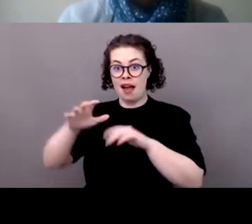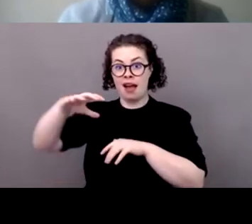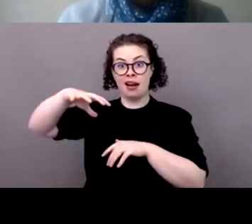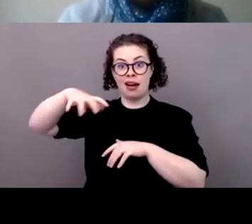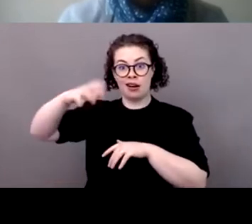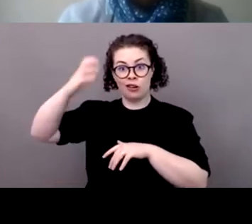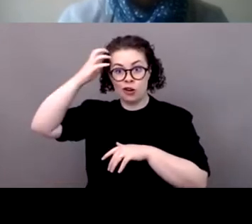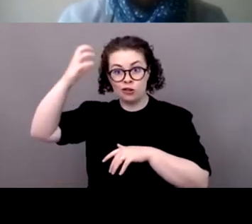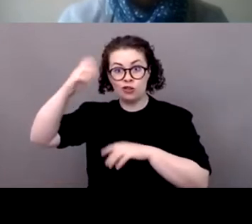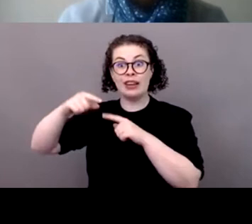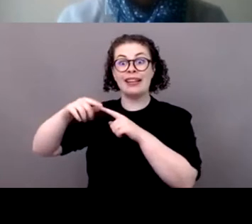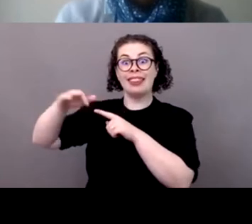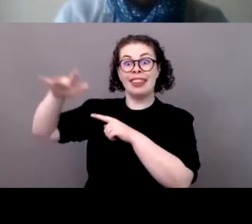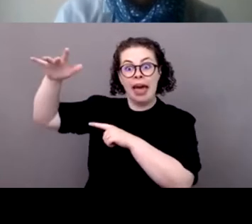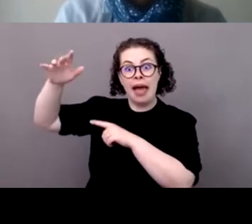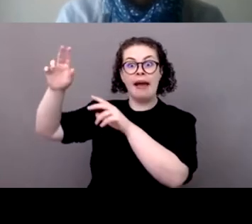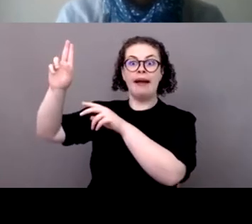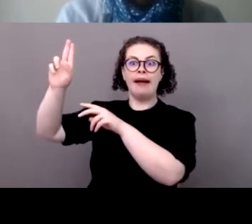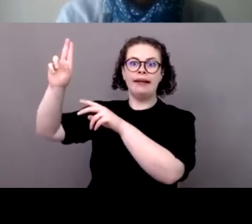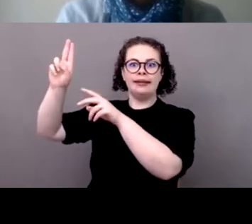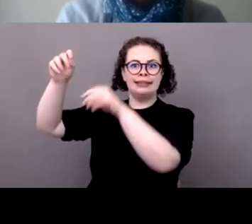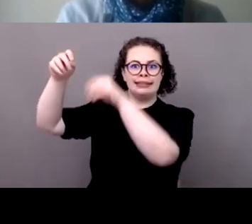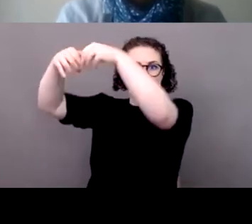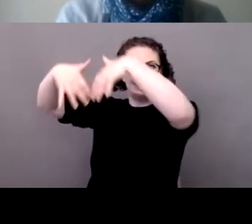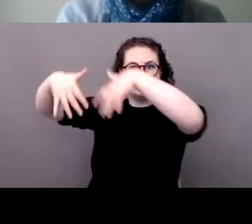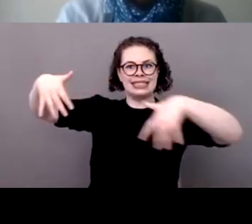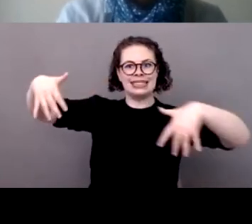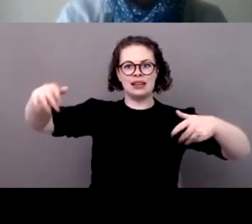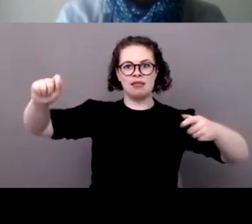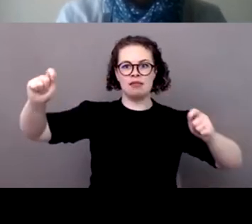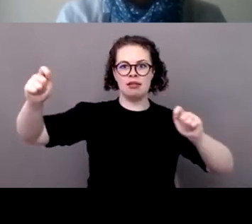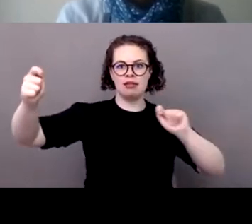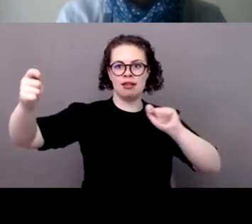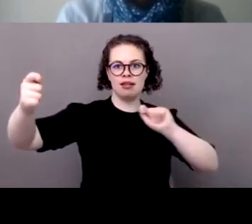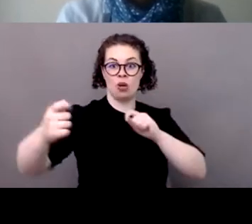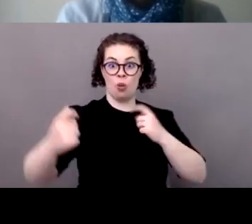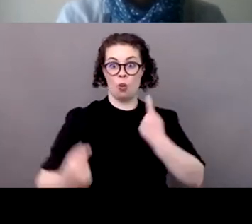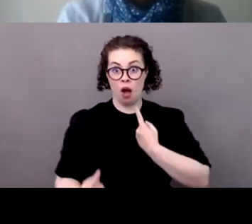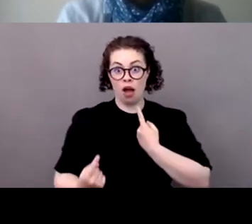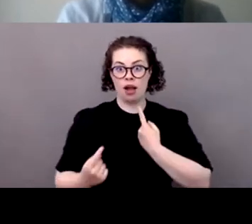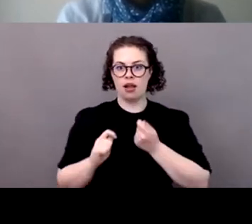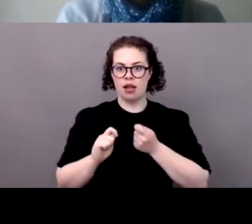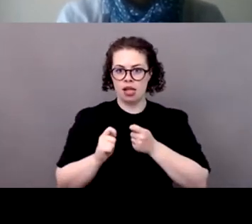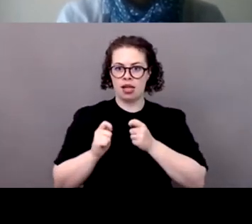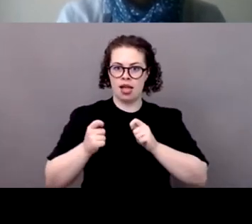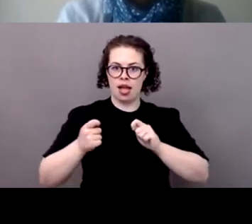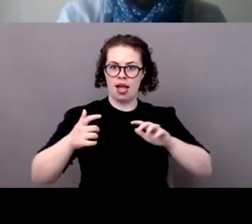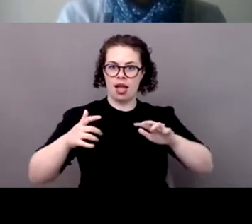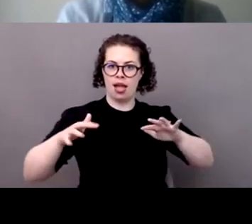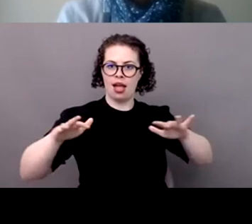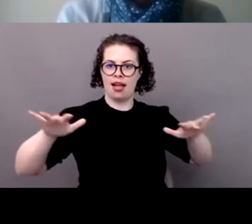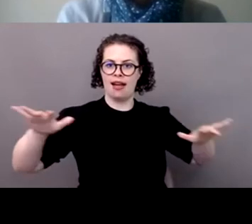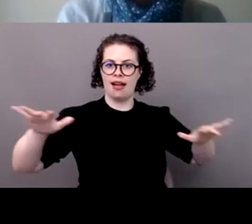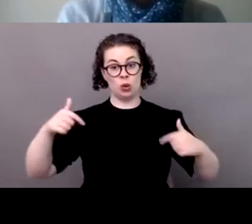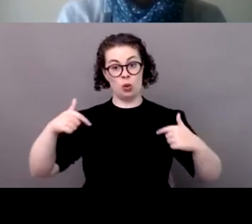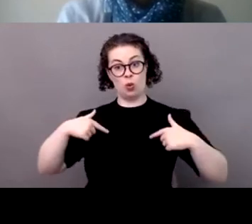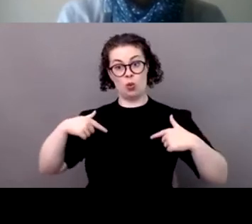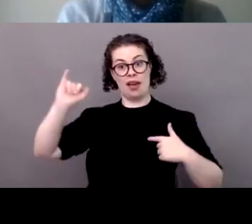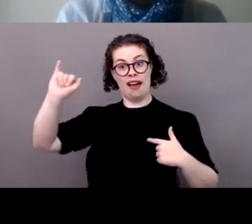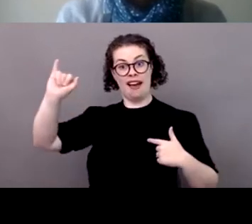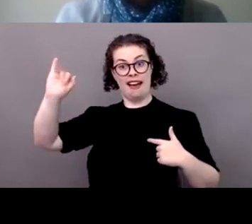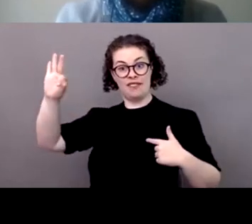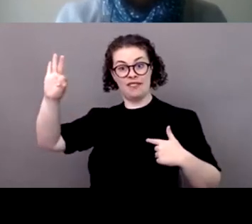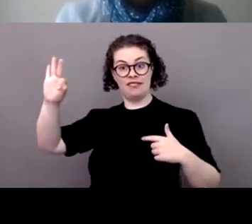level. So just an example of things that we have taken action on an IF level, but